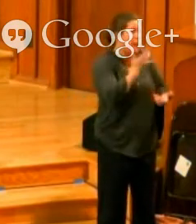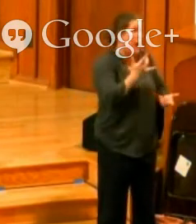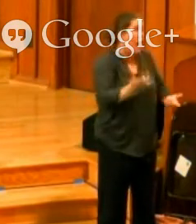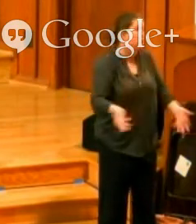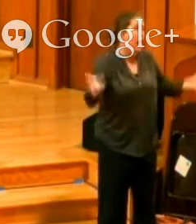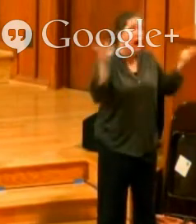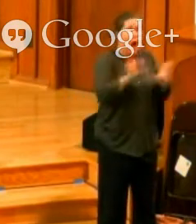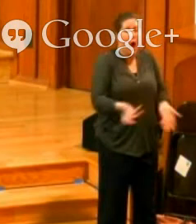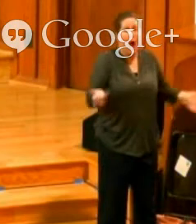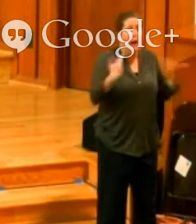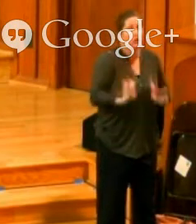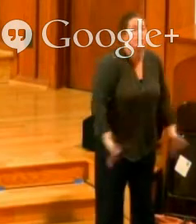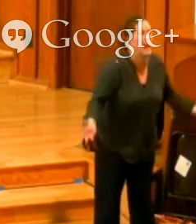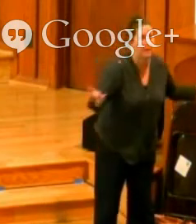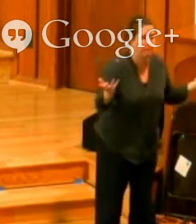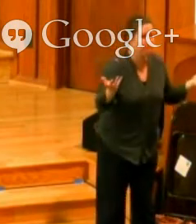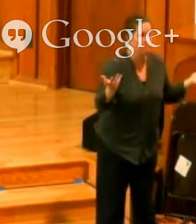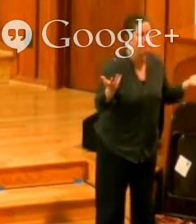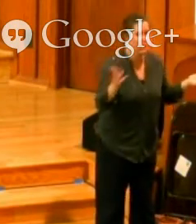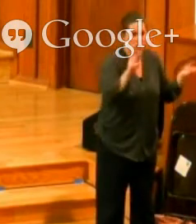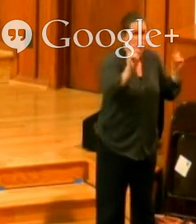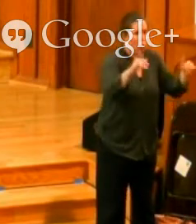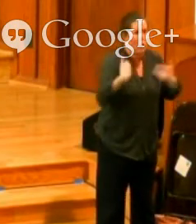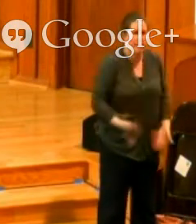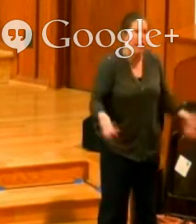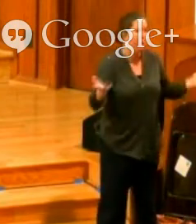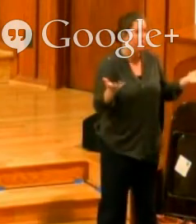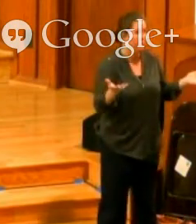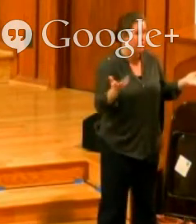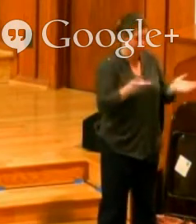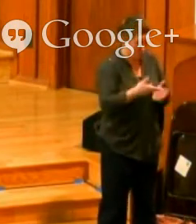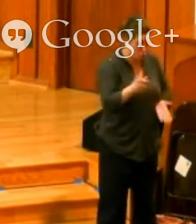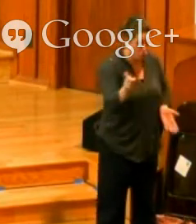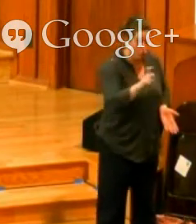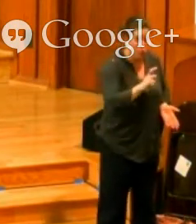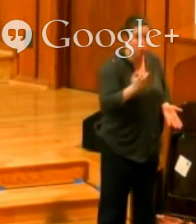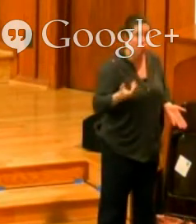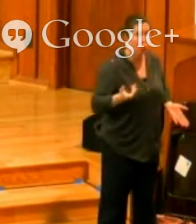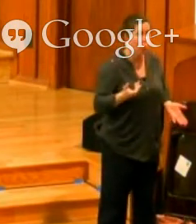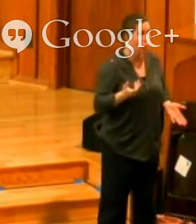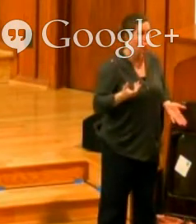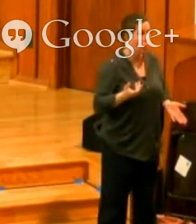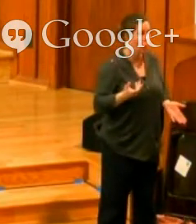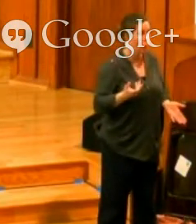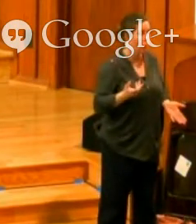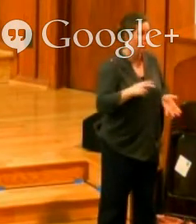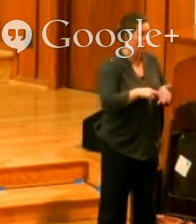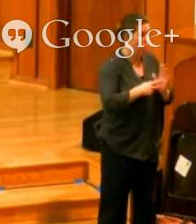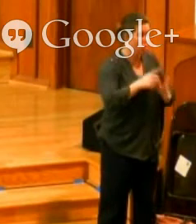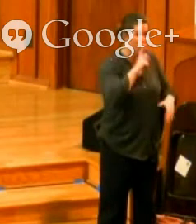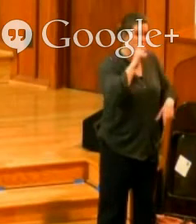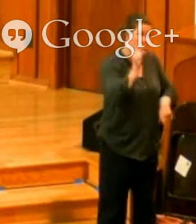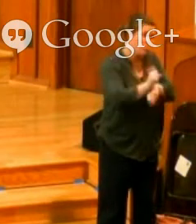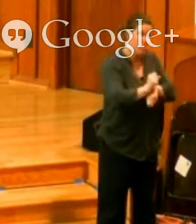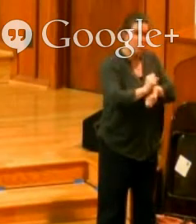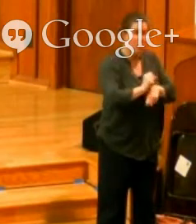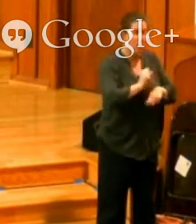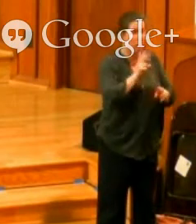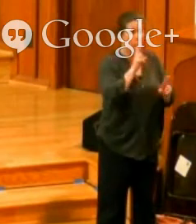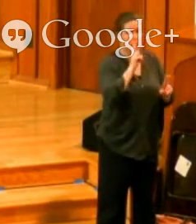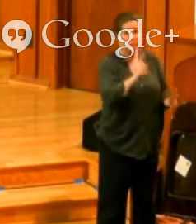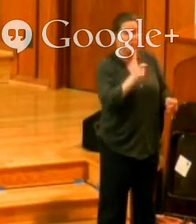I can't overcome. And that's just the way I am. But is that true? Are we really not responsible for our actions? Are we